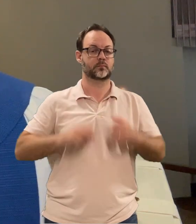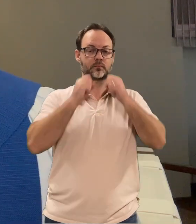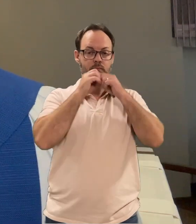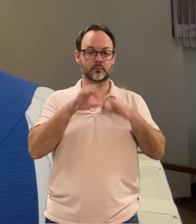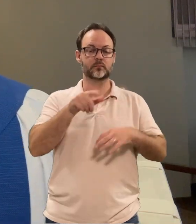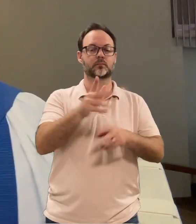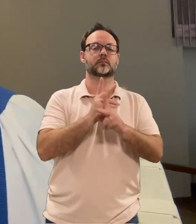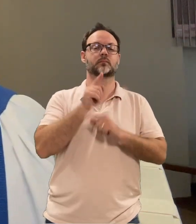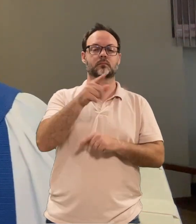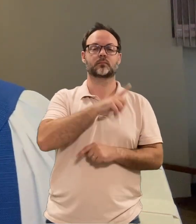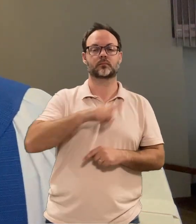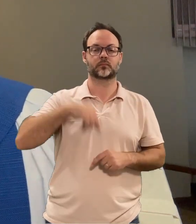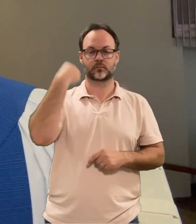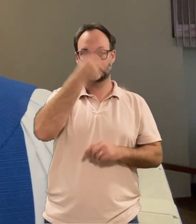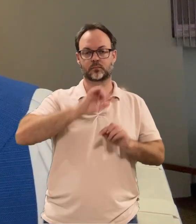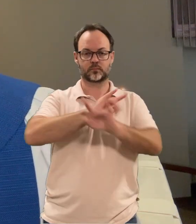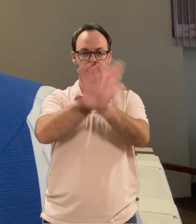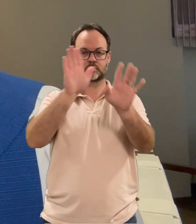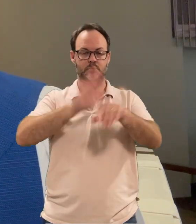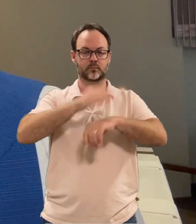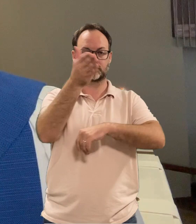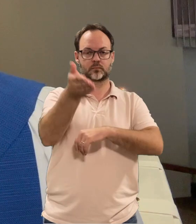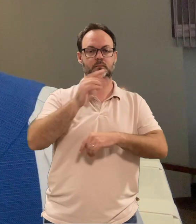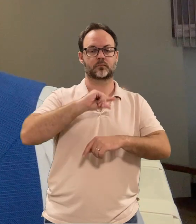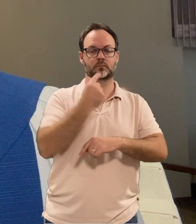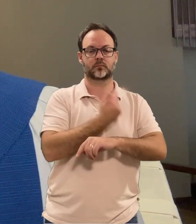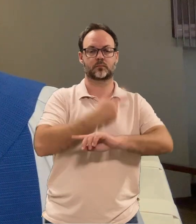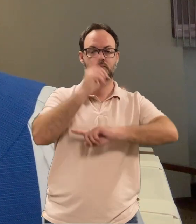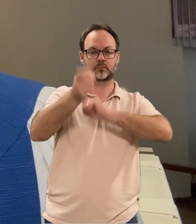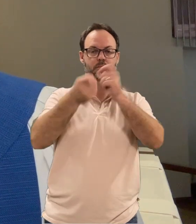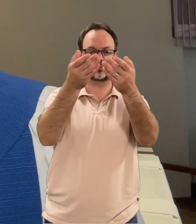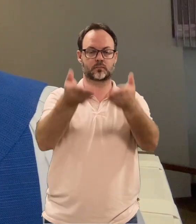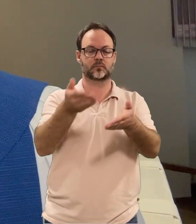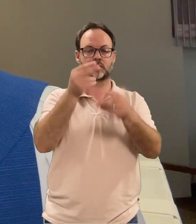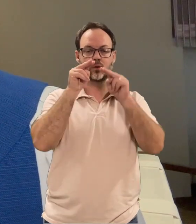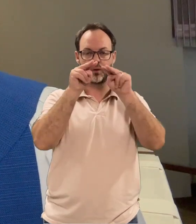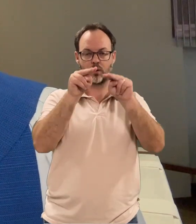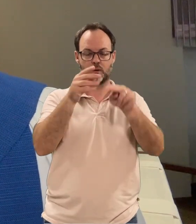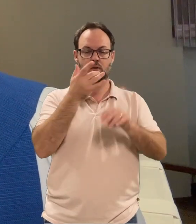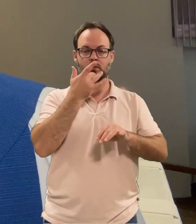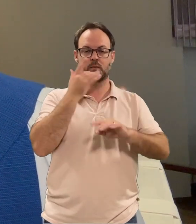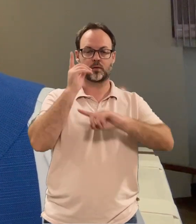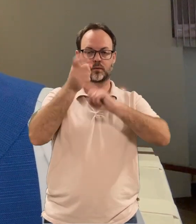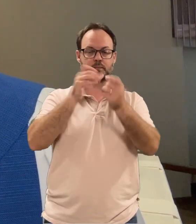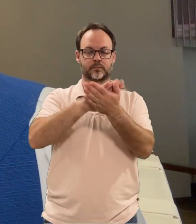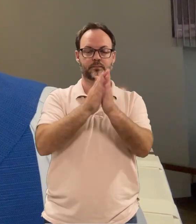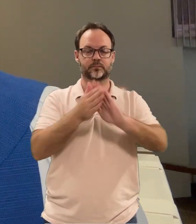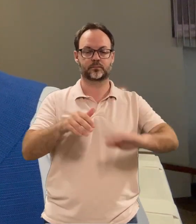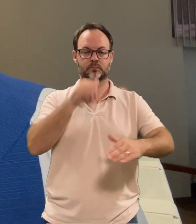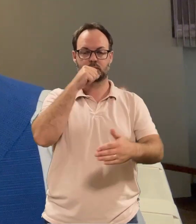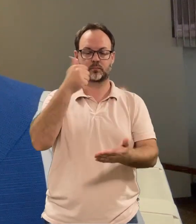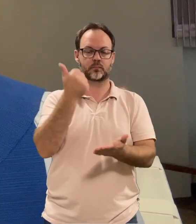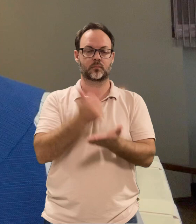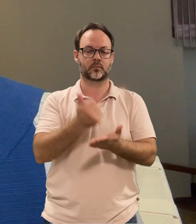And now may the Lord bless you and keep you. May the Lord make his face to shine upon you and be gracious unto you. May the Lord look upon